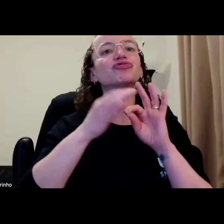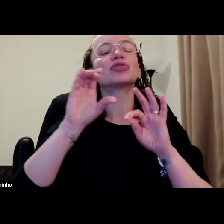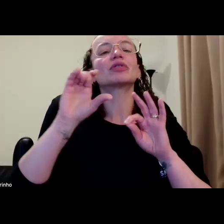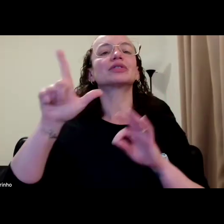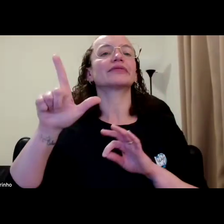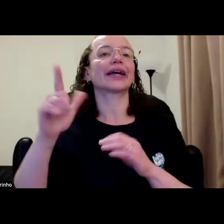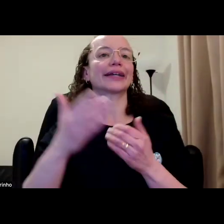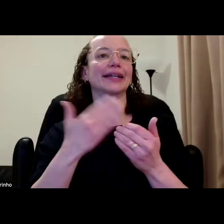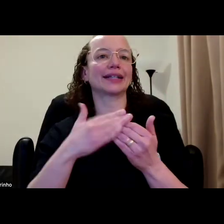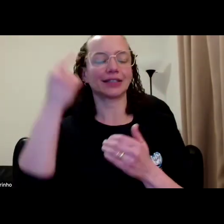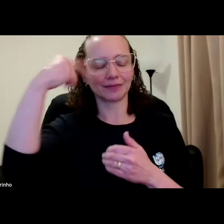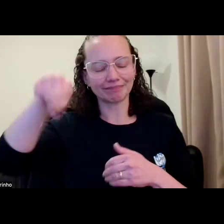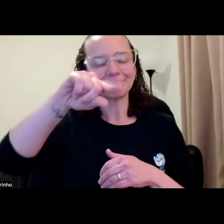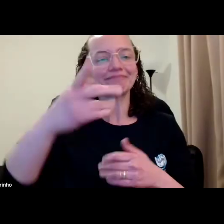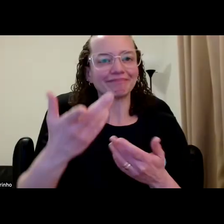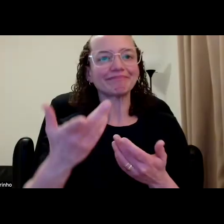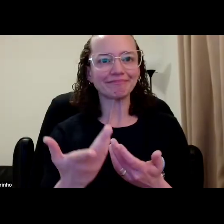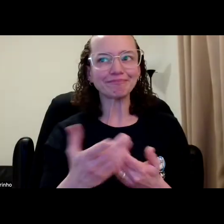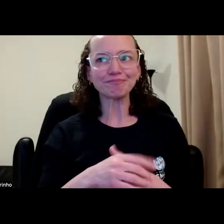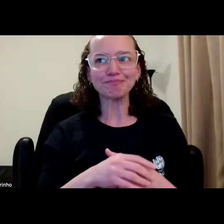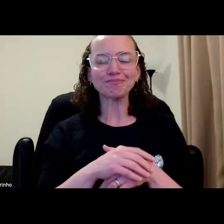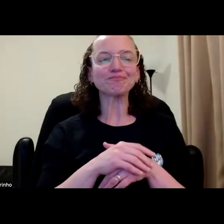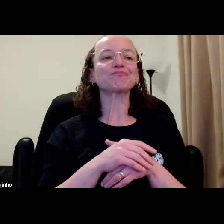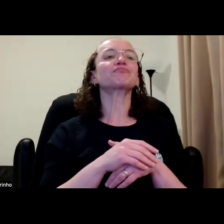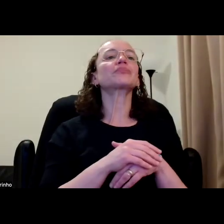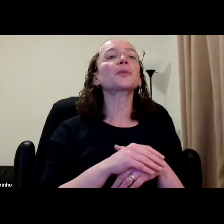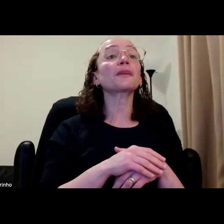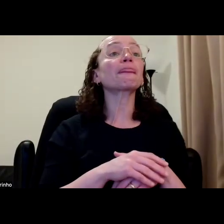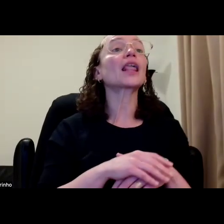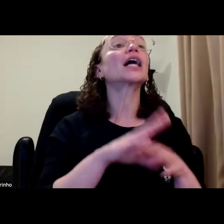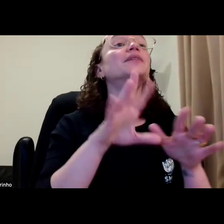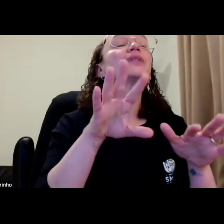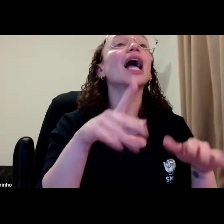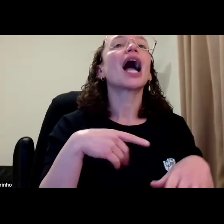concepts, then you can translate into classifiers and interpret into classifiers.